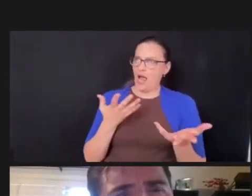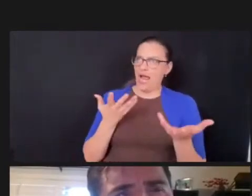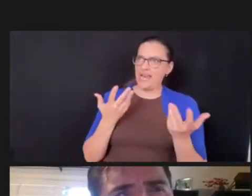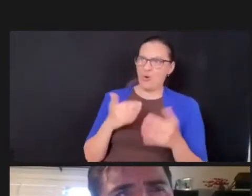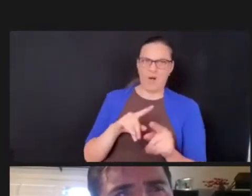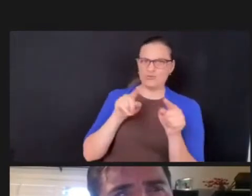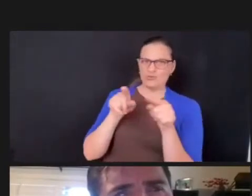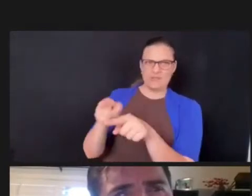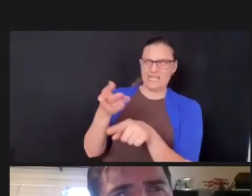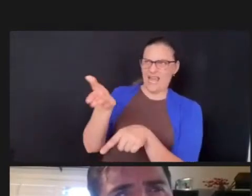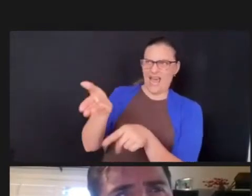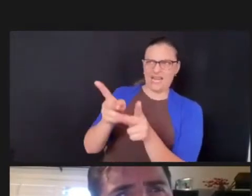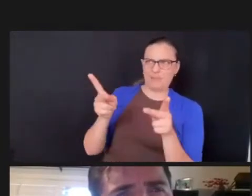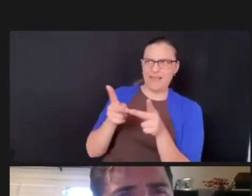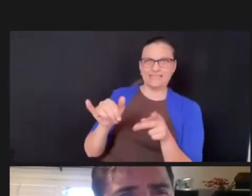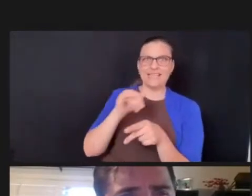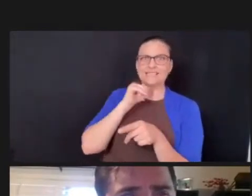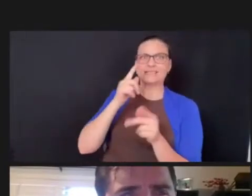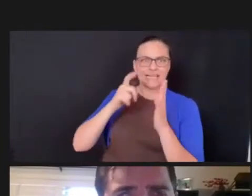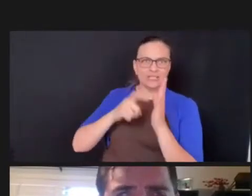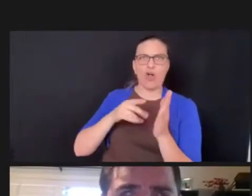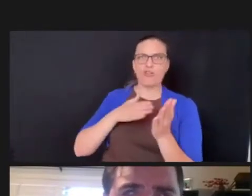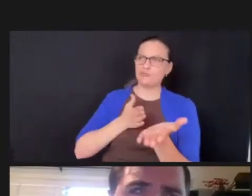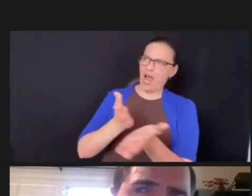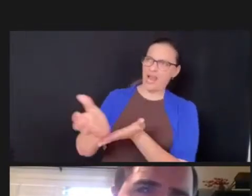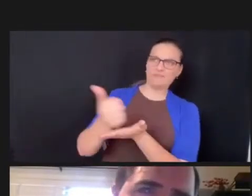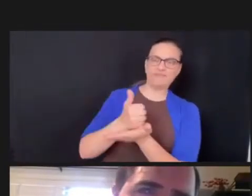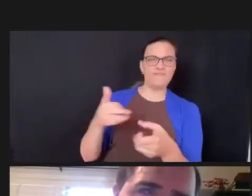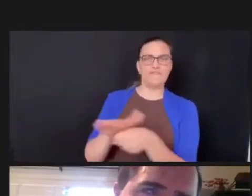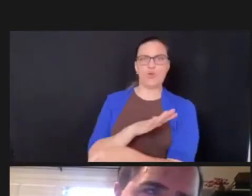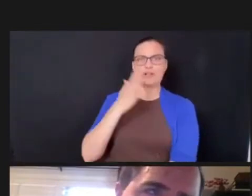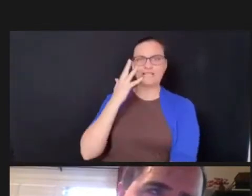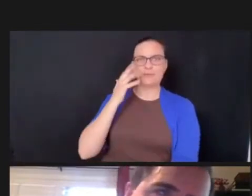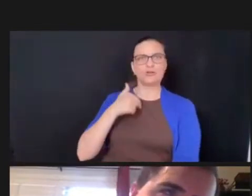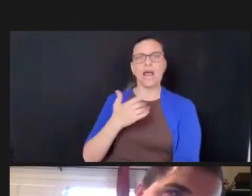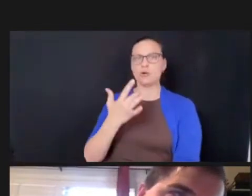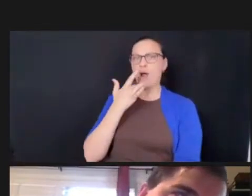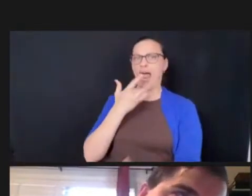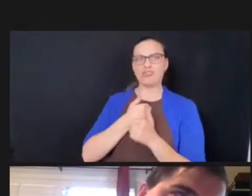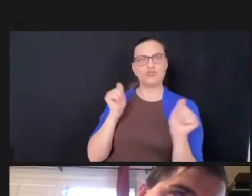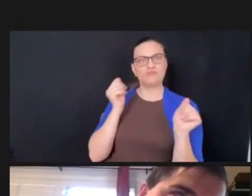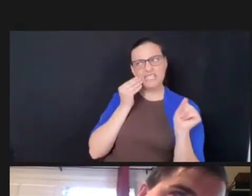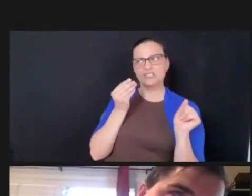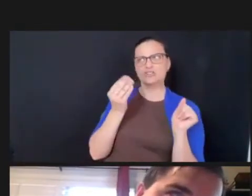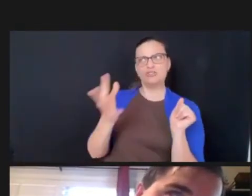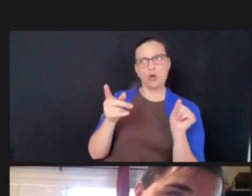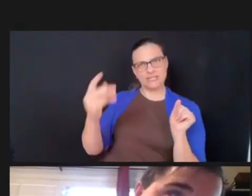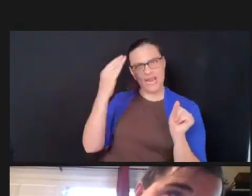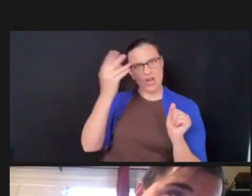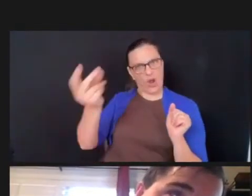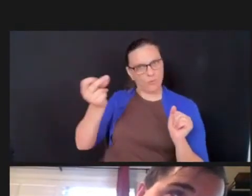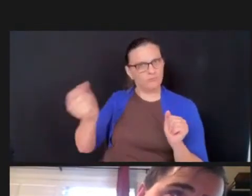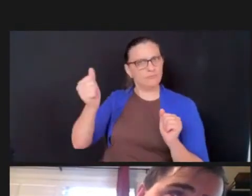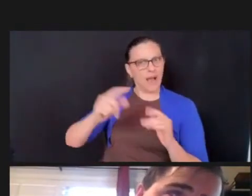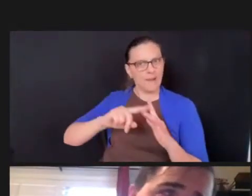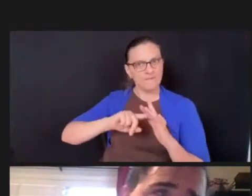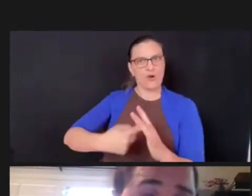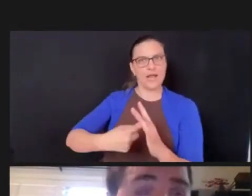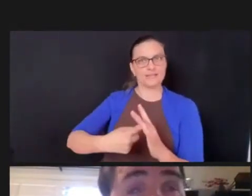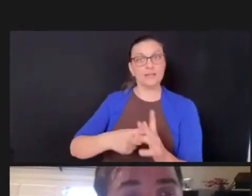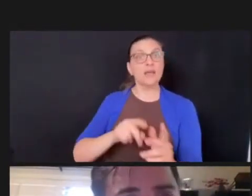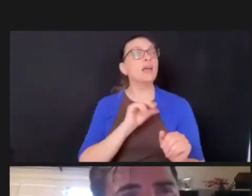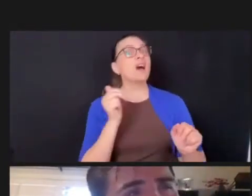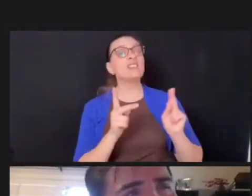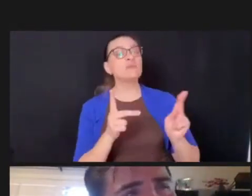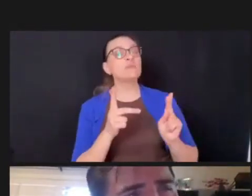experience. So I'd rather disclose and have them know upfront. And I've had other folks say, I want to get into grad school. I'll deal